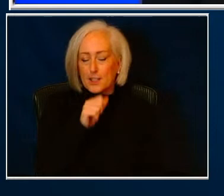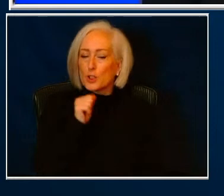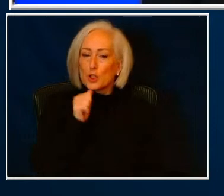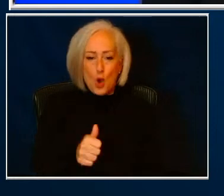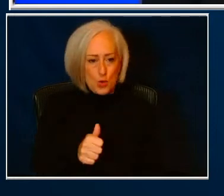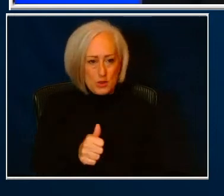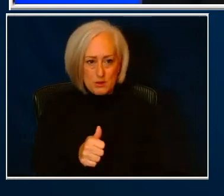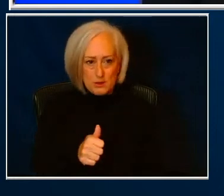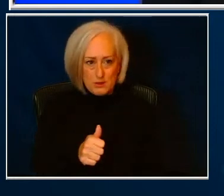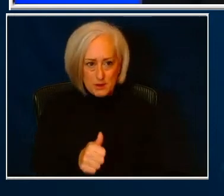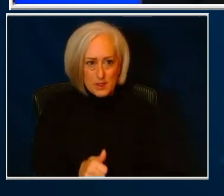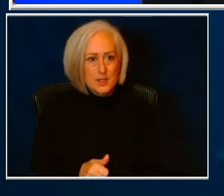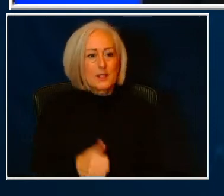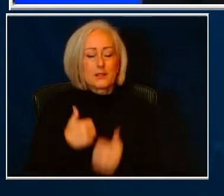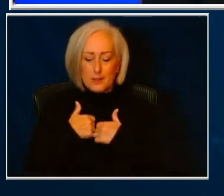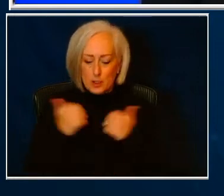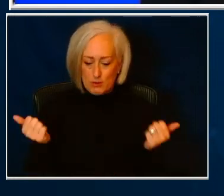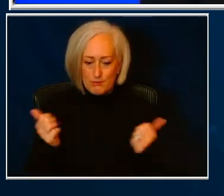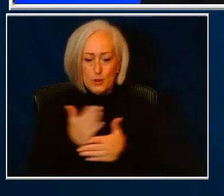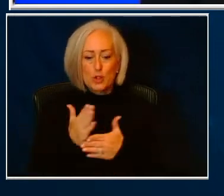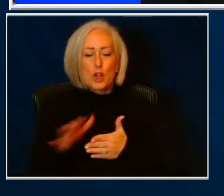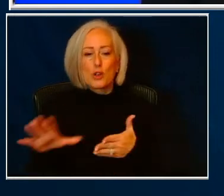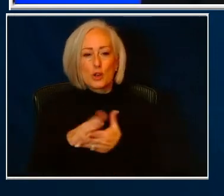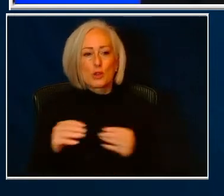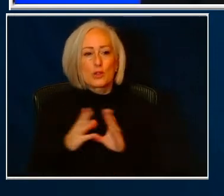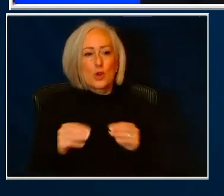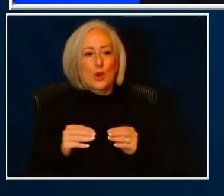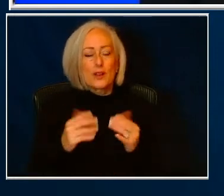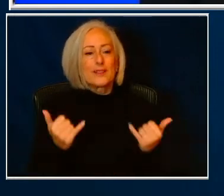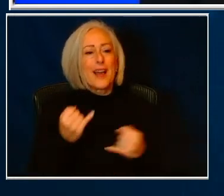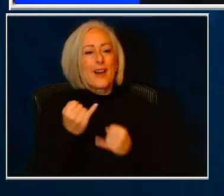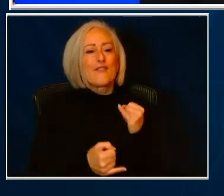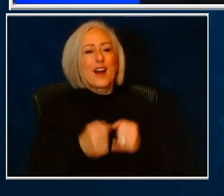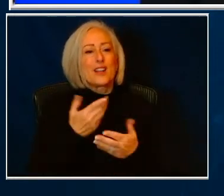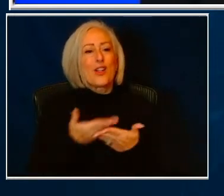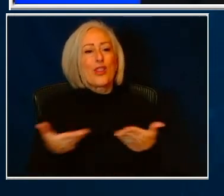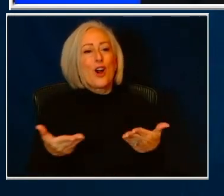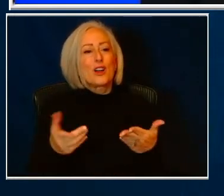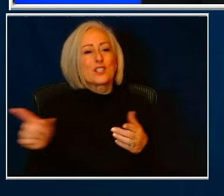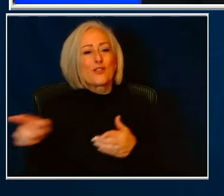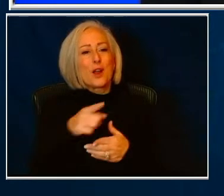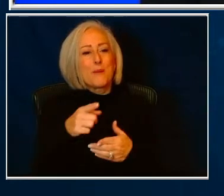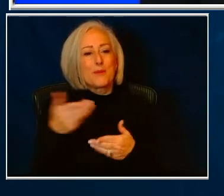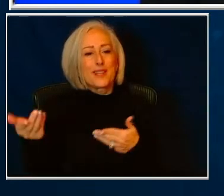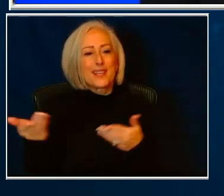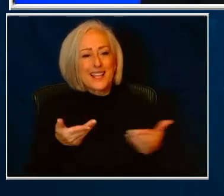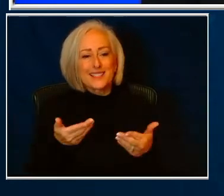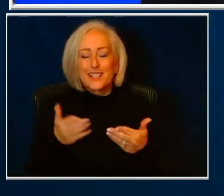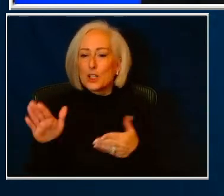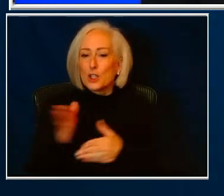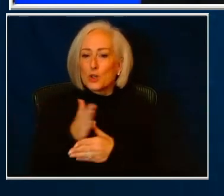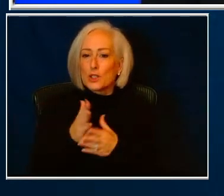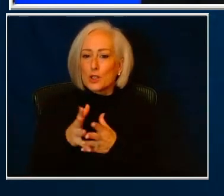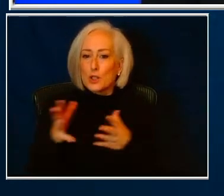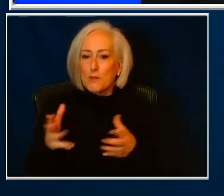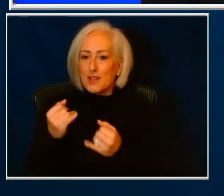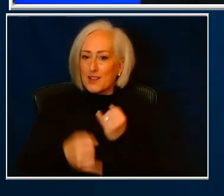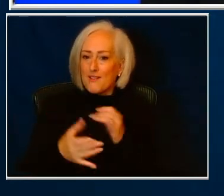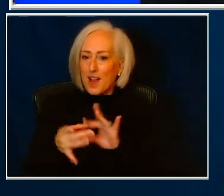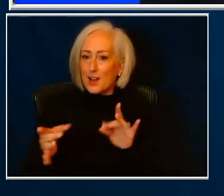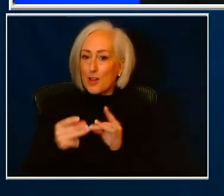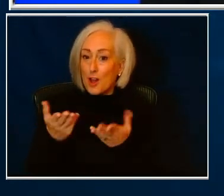And thank you so much for sharing your story. I'm going to get to final thoughts from our guests. You've shared so much, and I appreciate it. Any other final thoughts you want to leave us